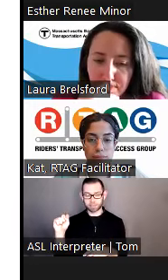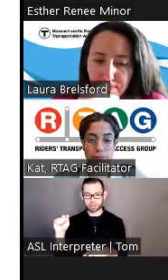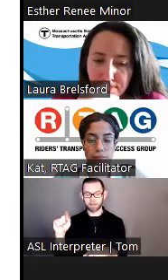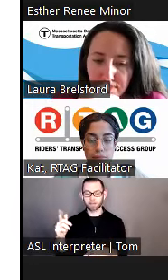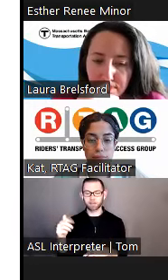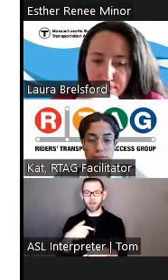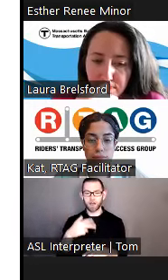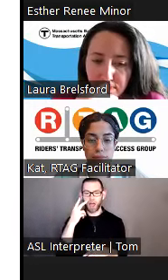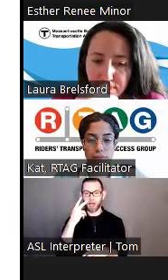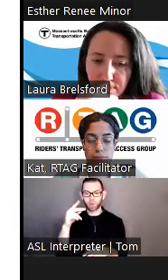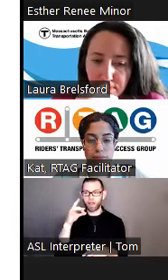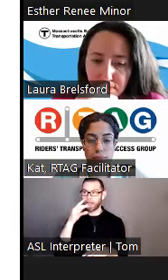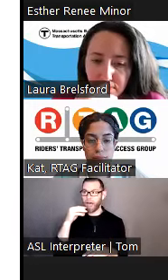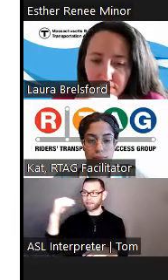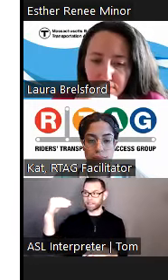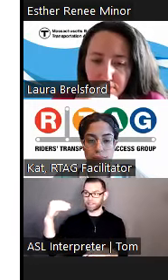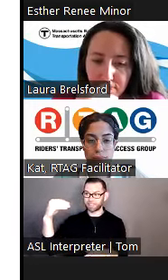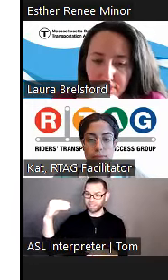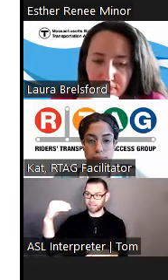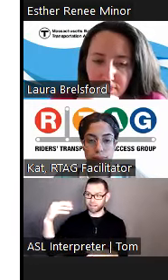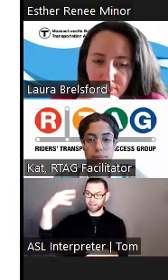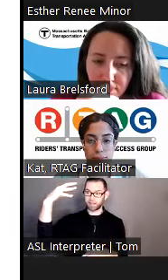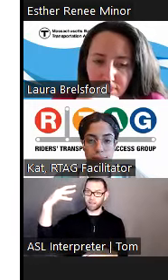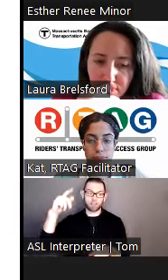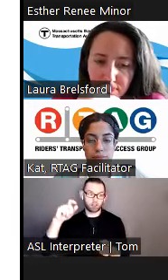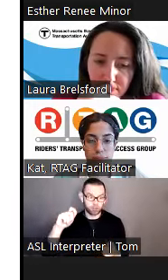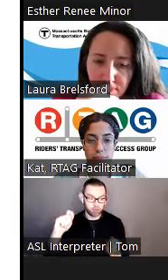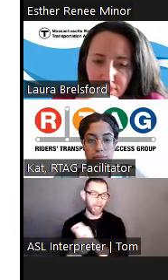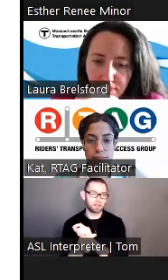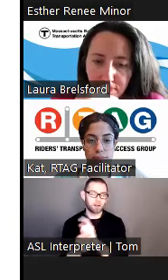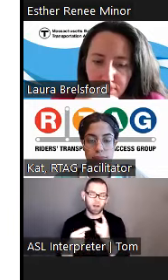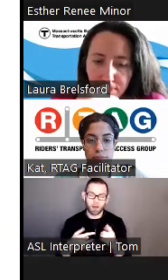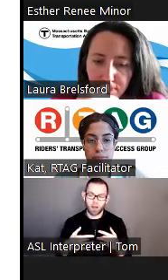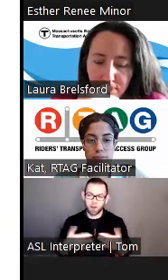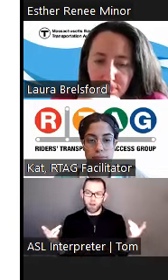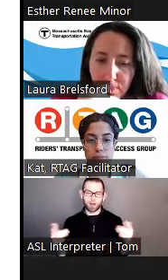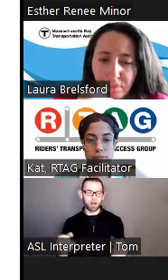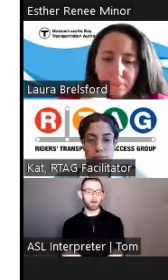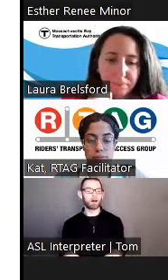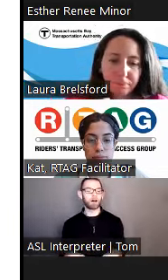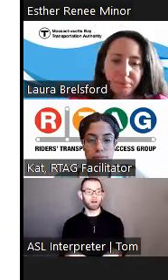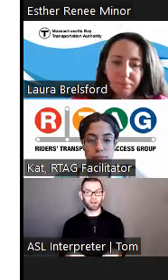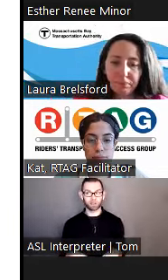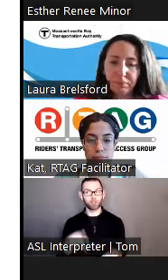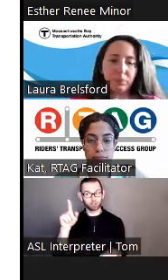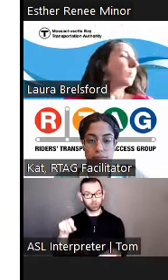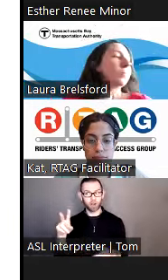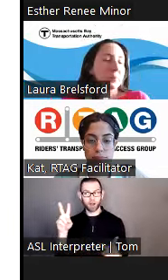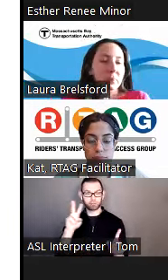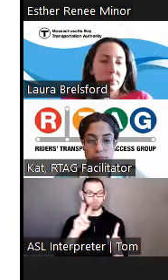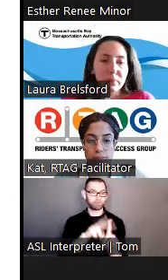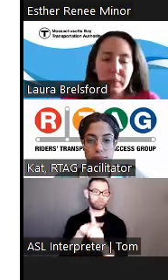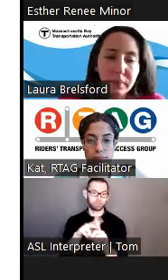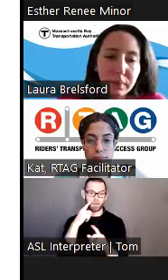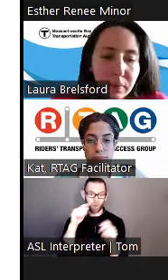the lighting had finally been changed. It would be nice if it were like that at all of the train